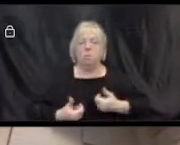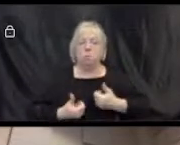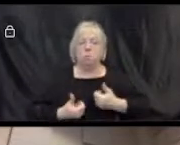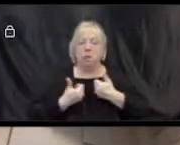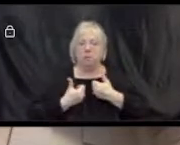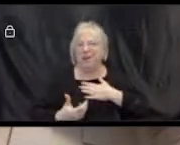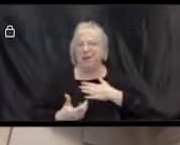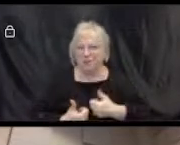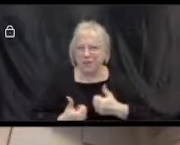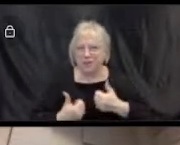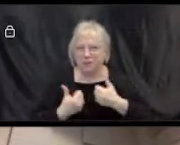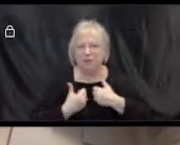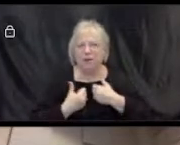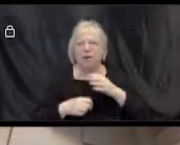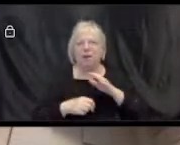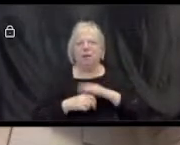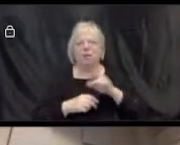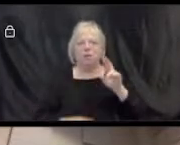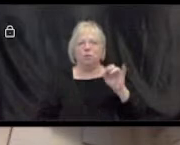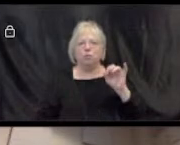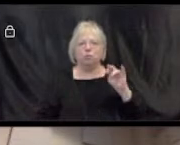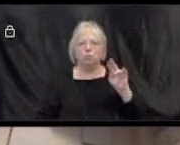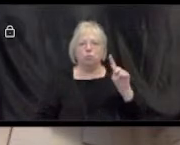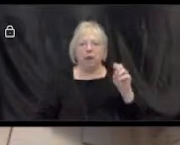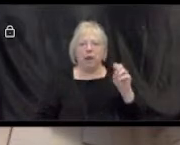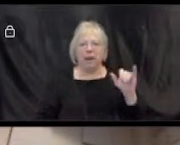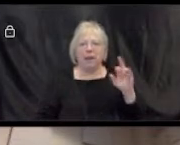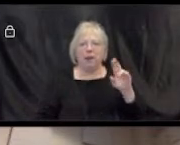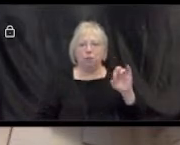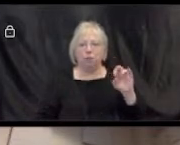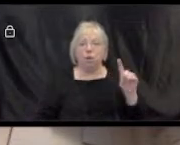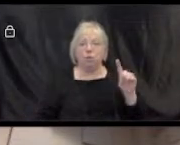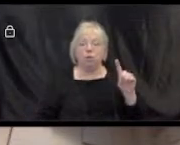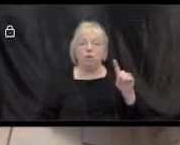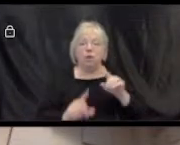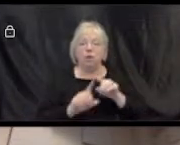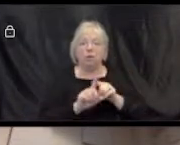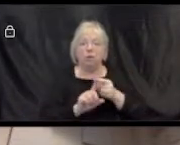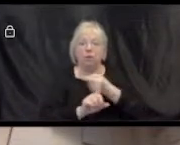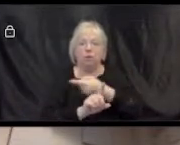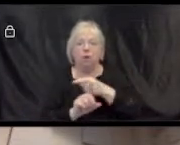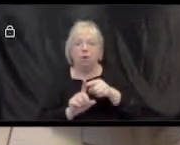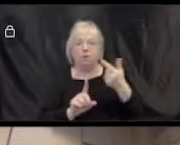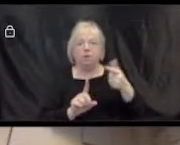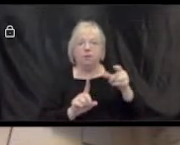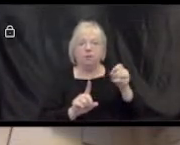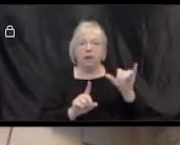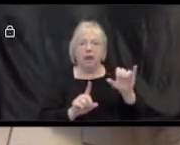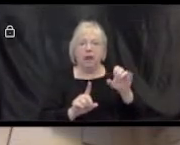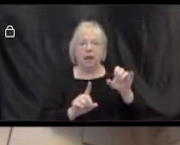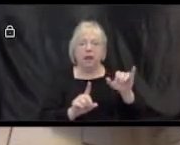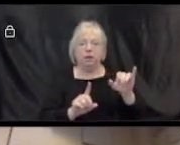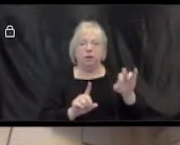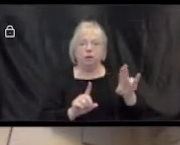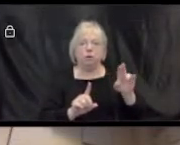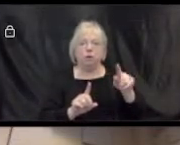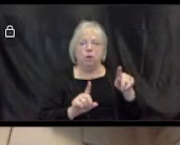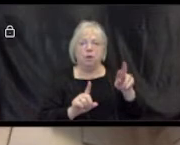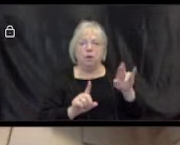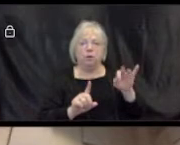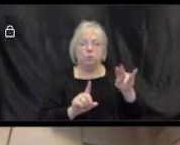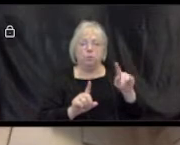My address is on Rinky Road, which turns off of Geyer Springs toward the